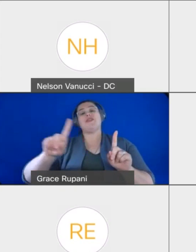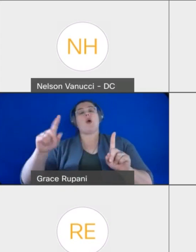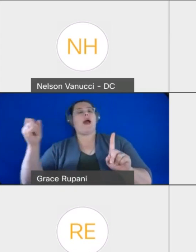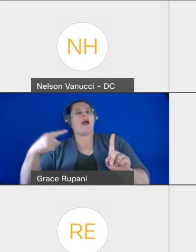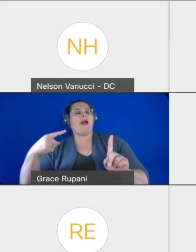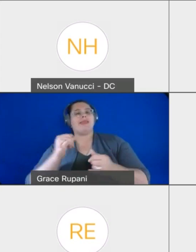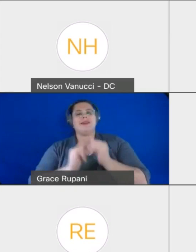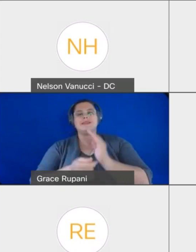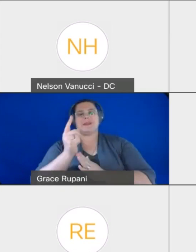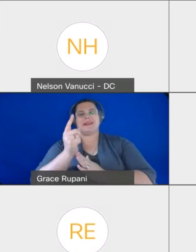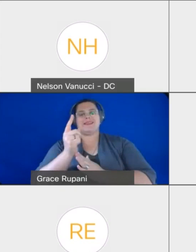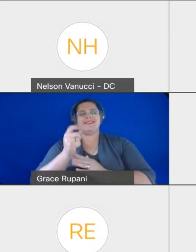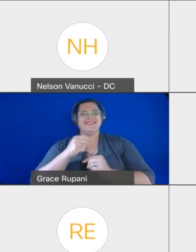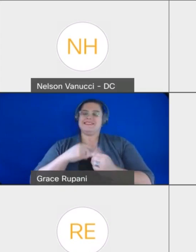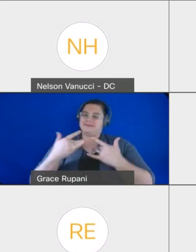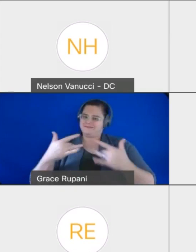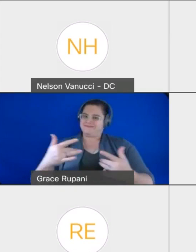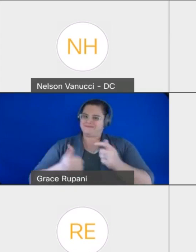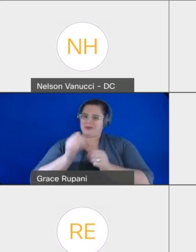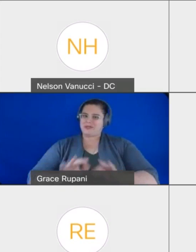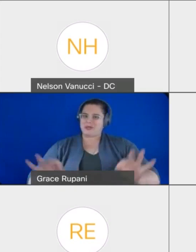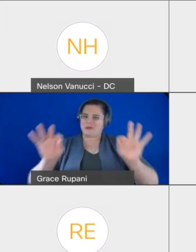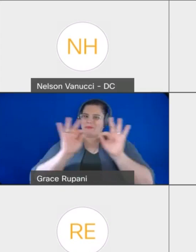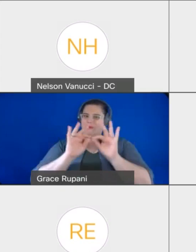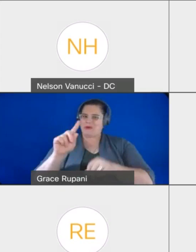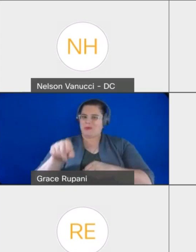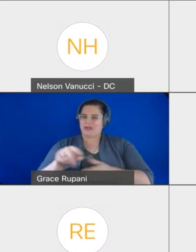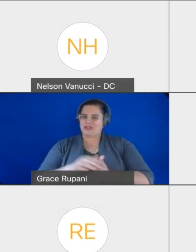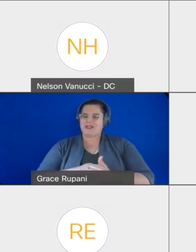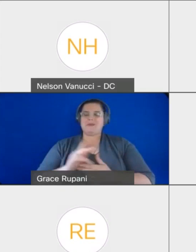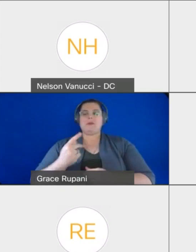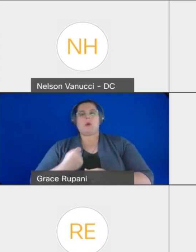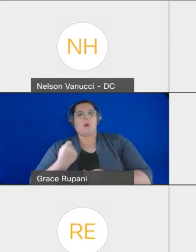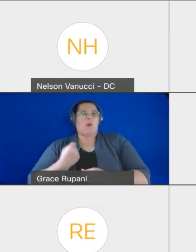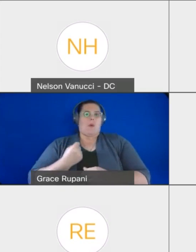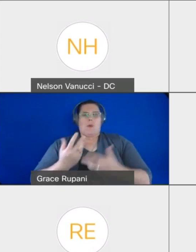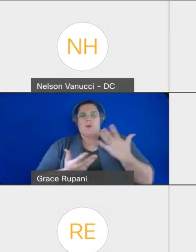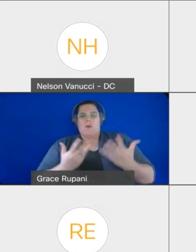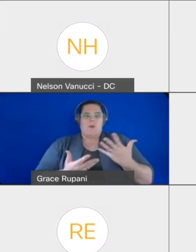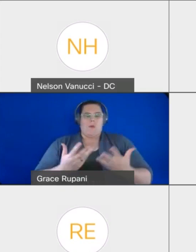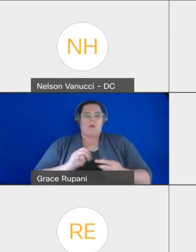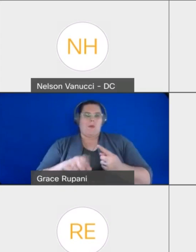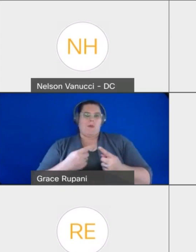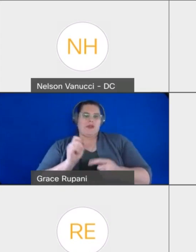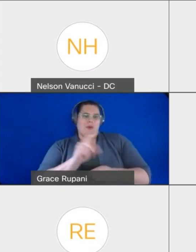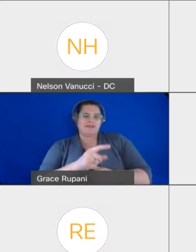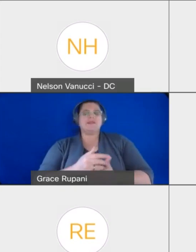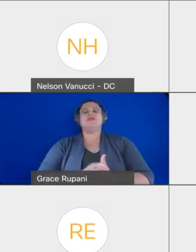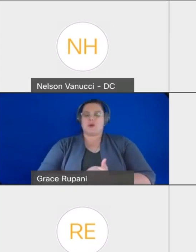most important questions to have to deal with. So I always like to let people know when we're about to end so that we can get those in and talk